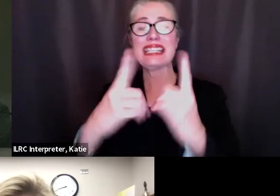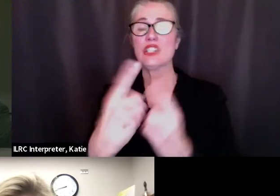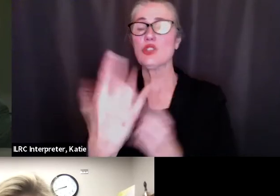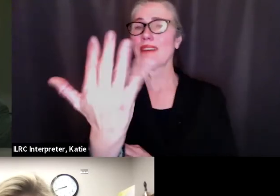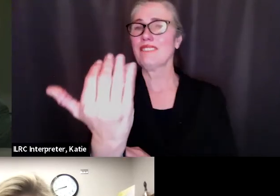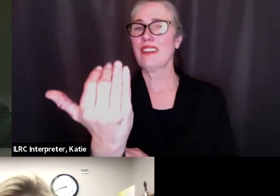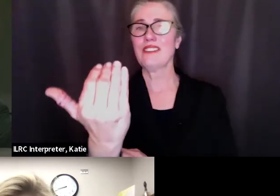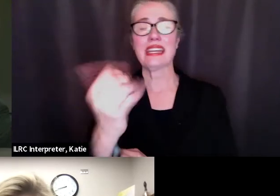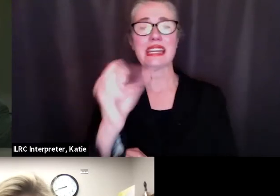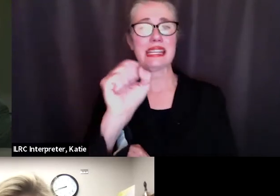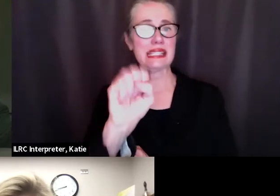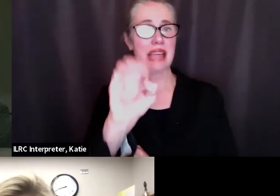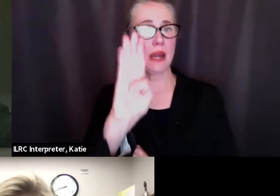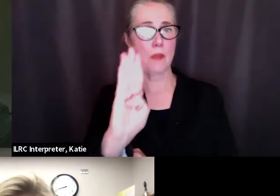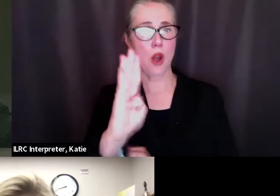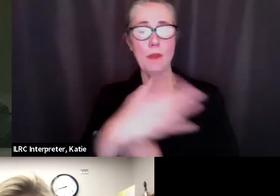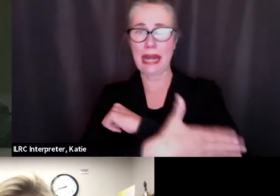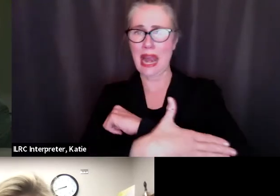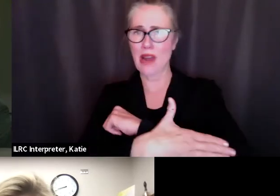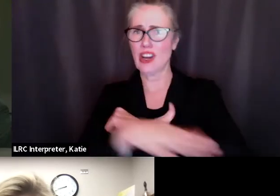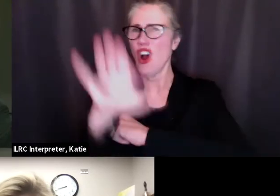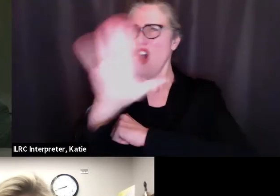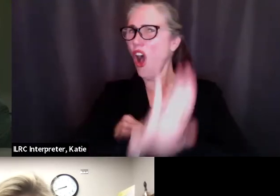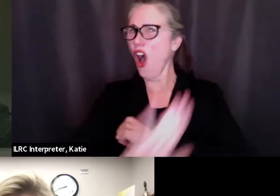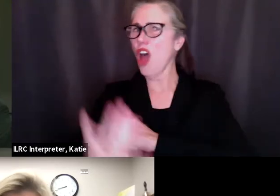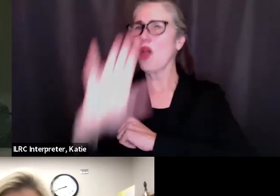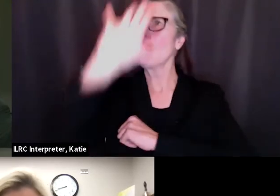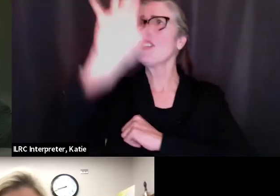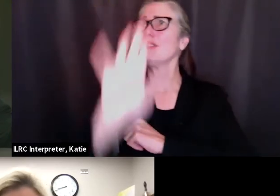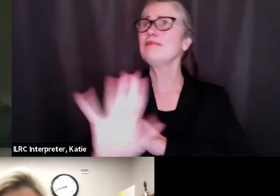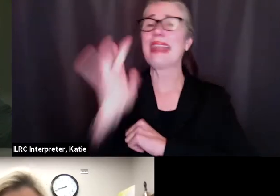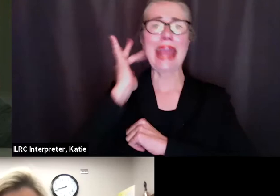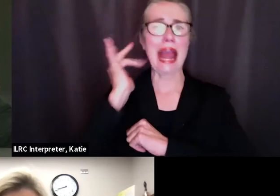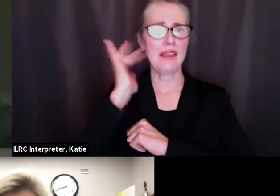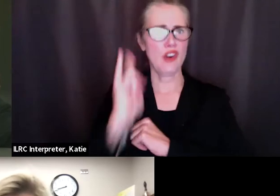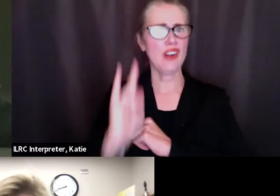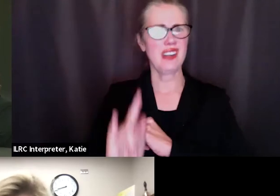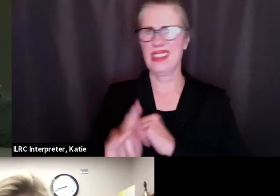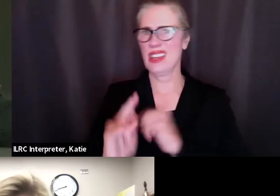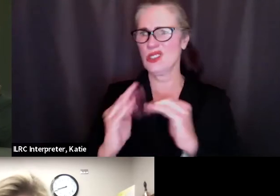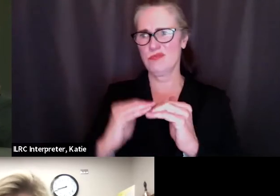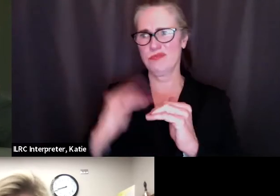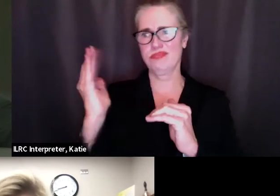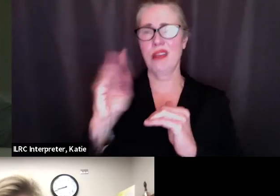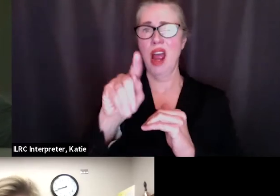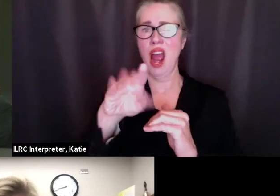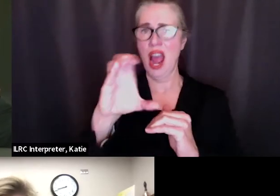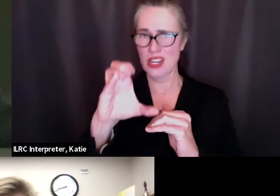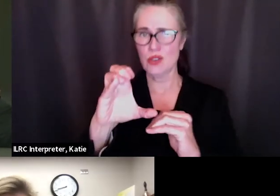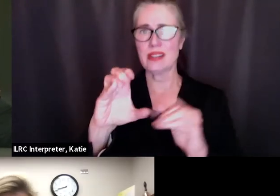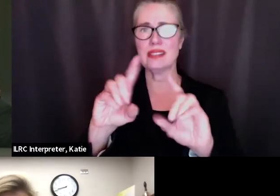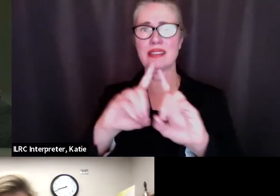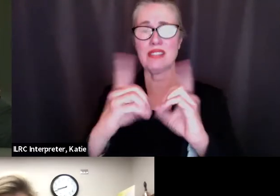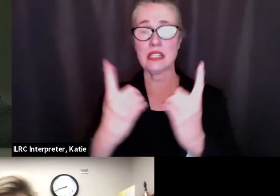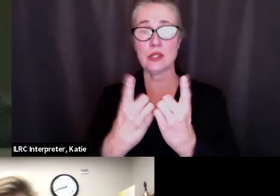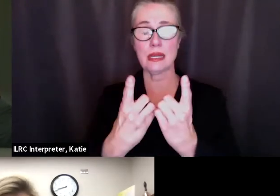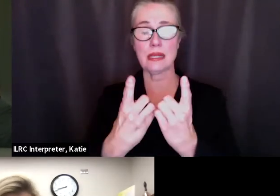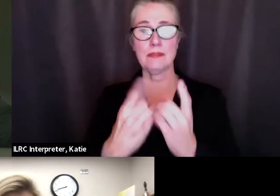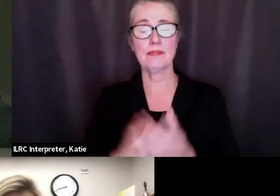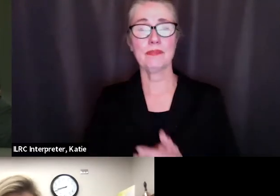around the state the california voting rights act is written in such a way